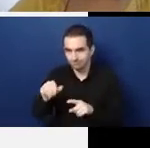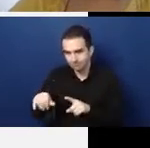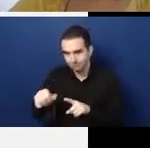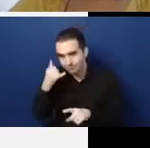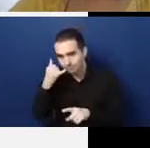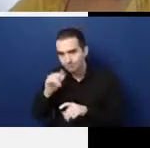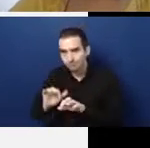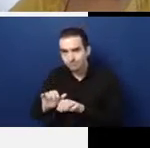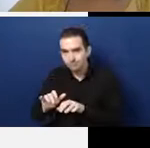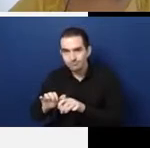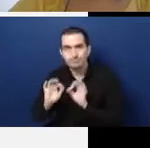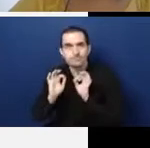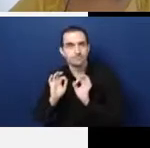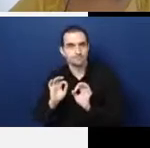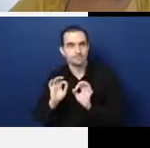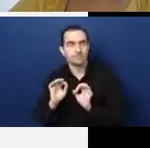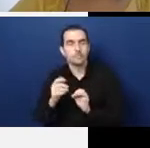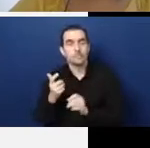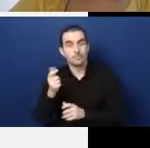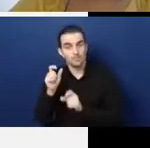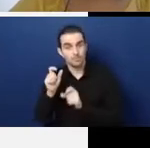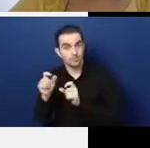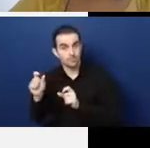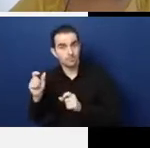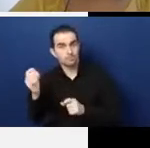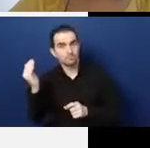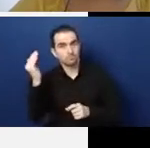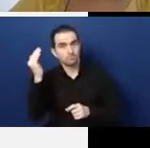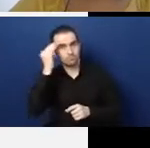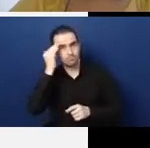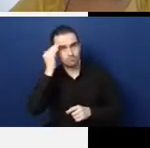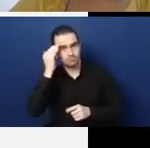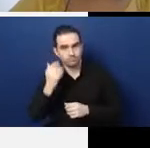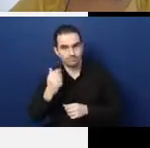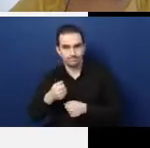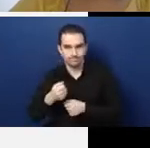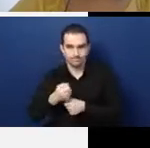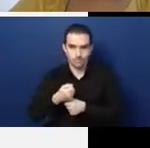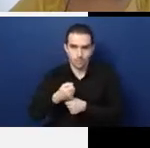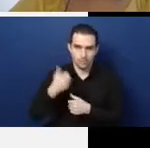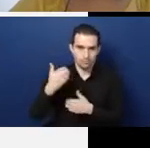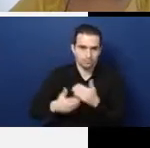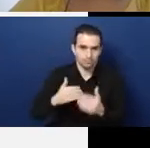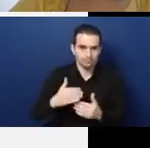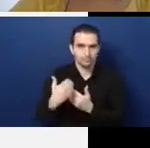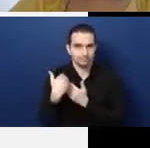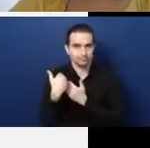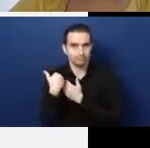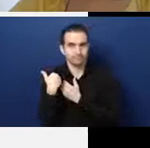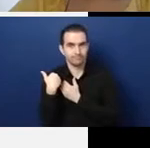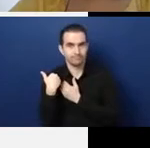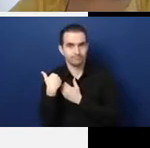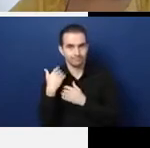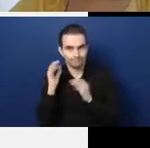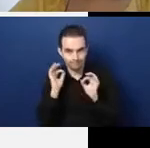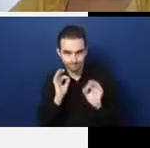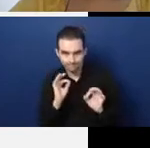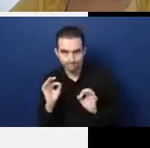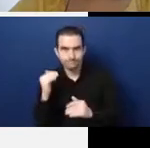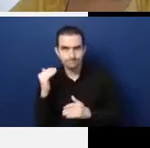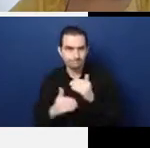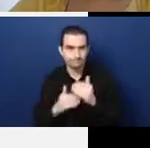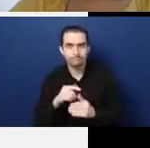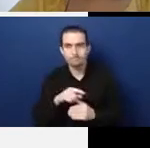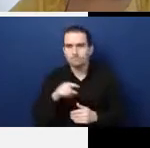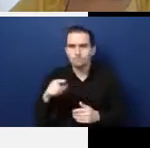safeguarding at all times. They are trained in safeguarding alongside disability inclusion. They are trained in safeguarding, and they are